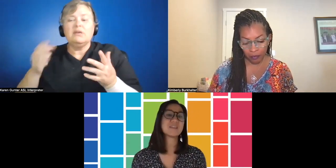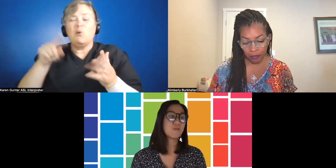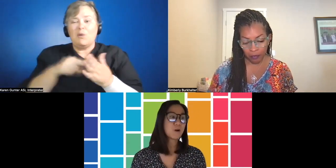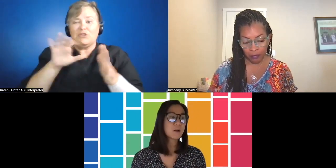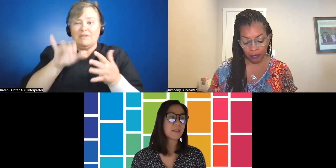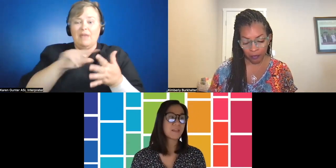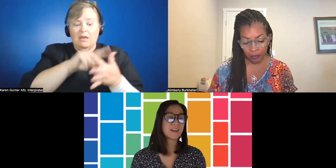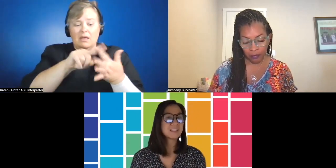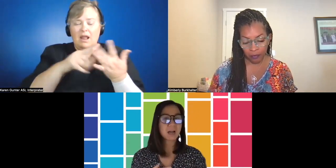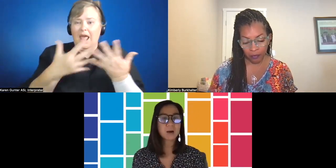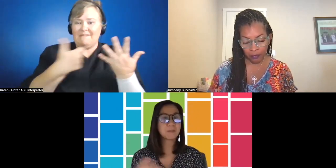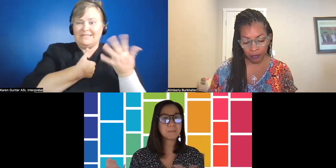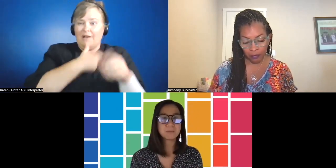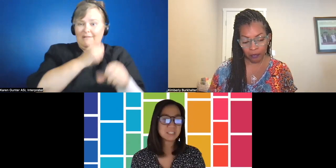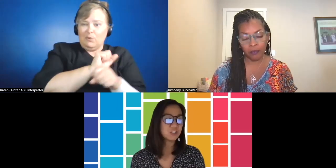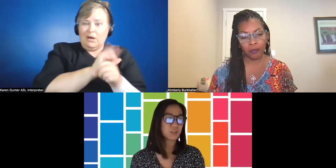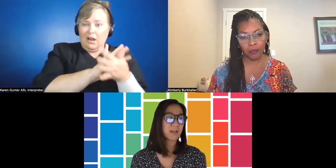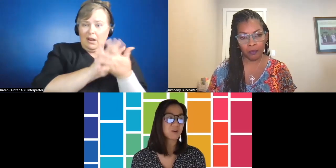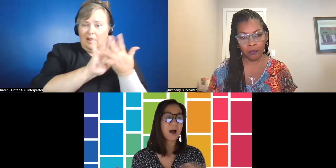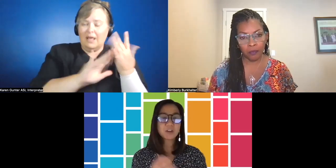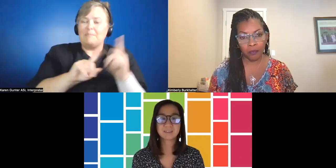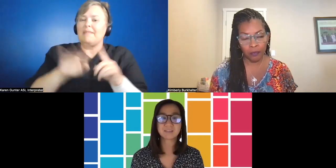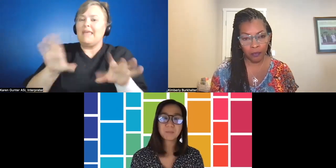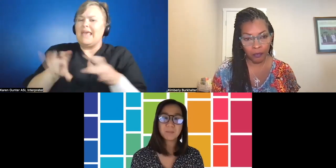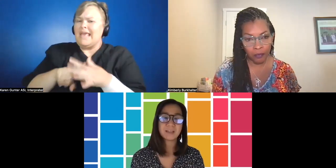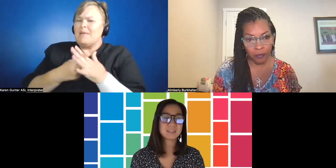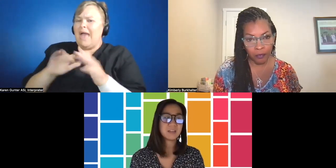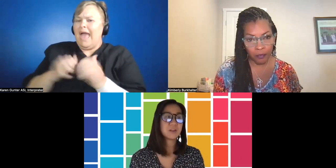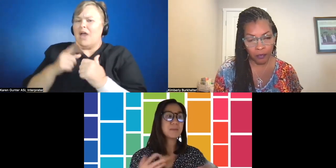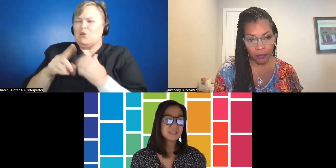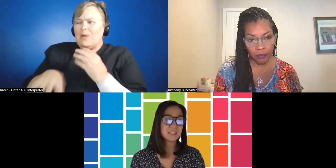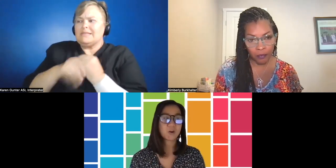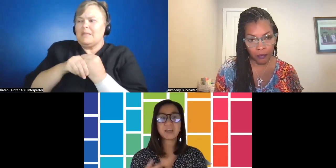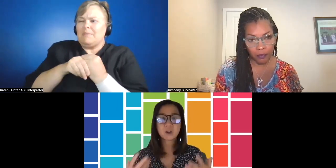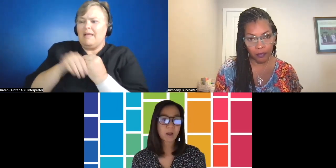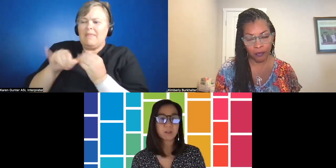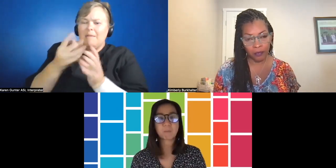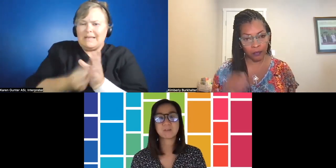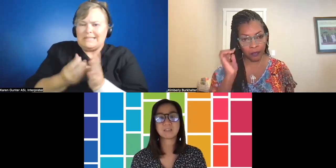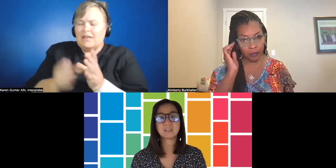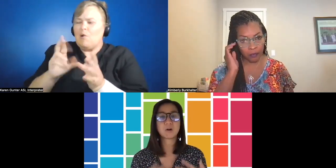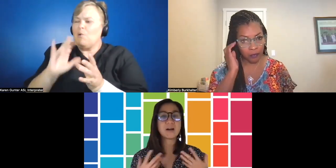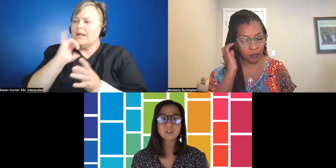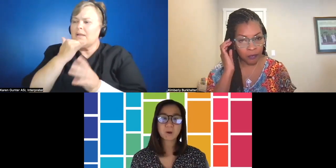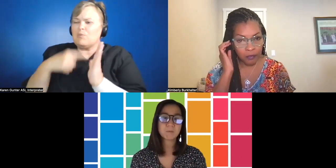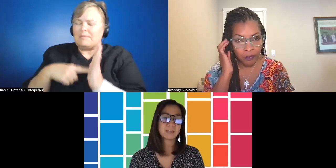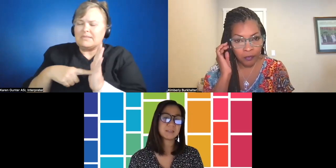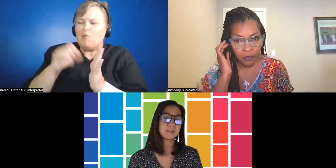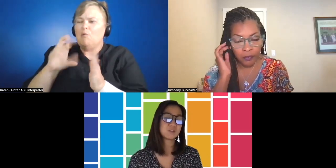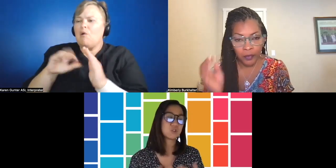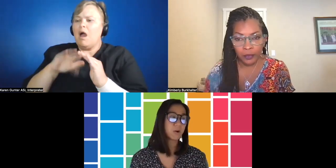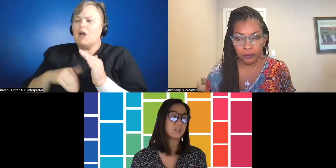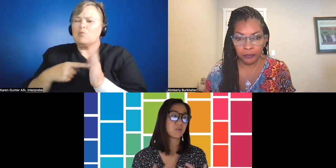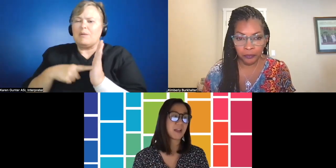of self-work, and then it's up the implementation, right? So how are you going to supplement the missing or incorrectly represented or